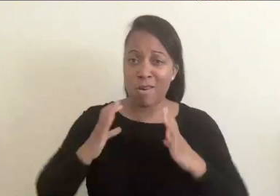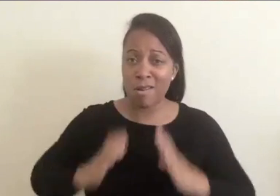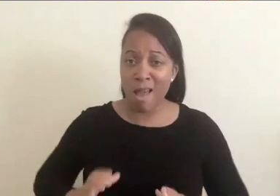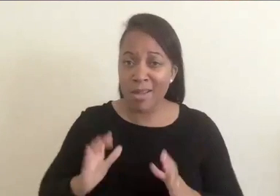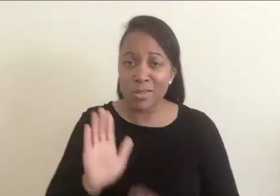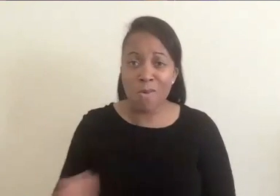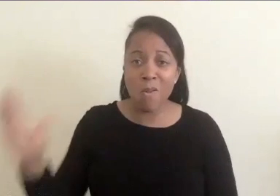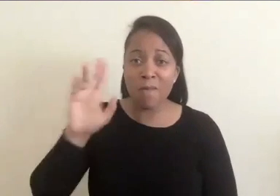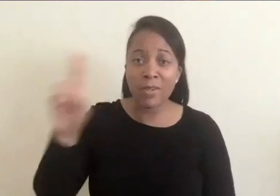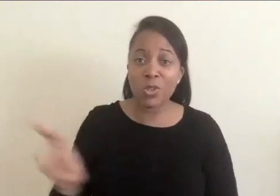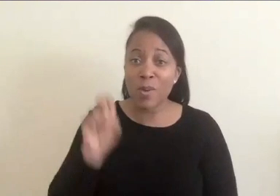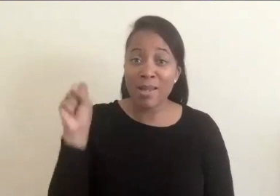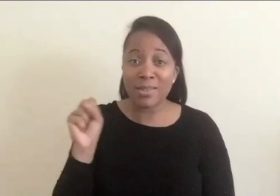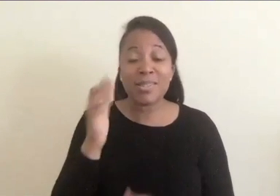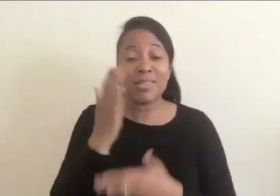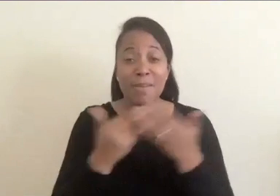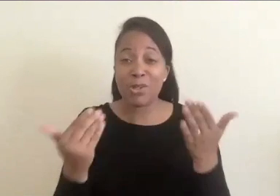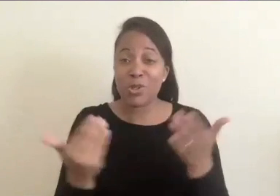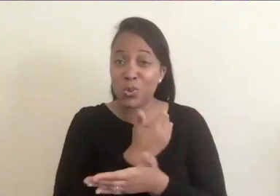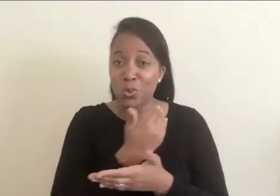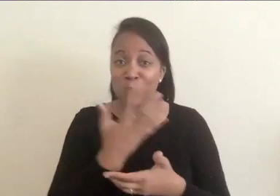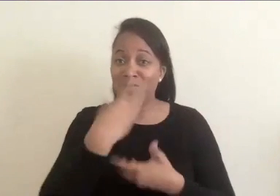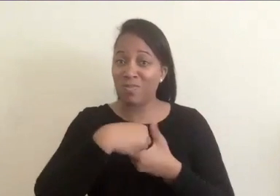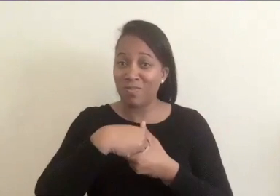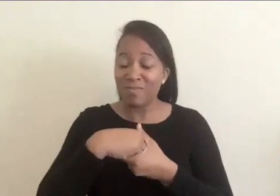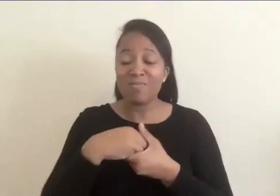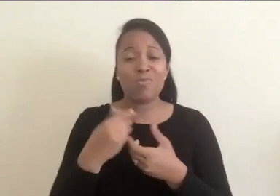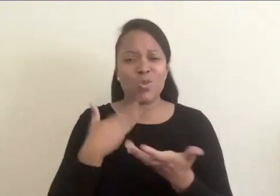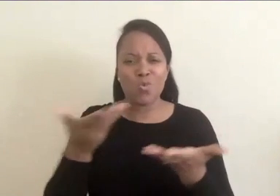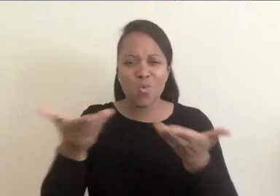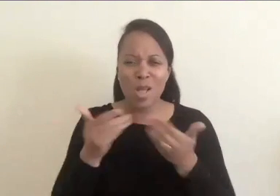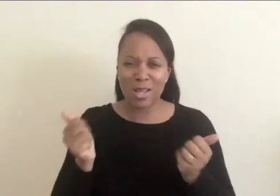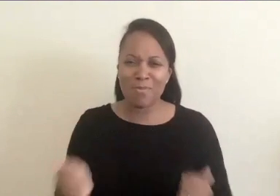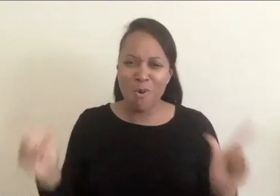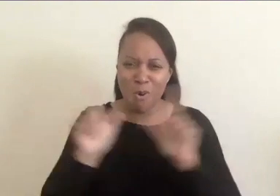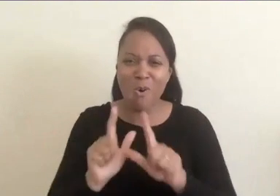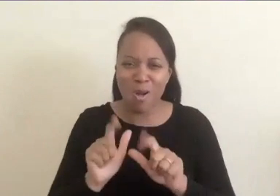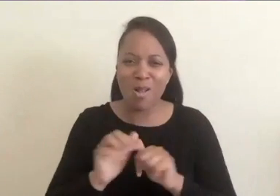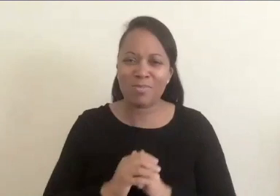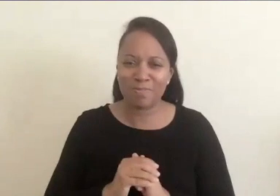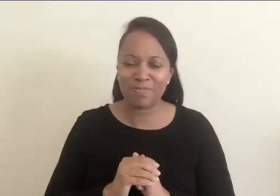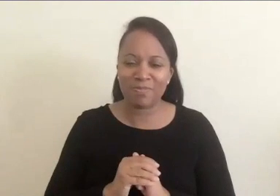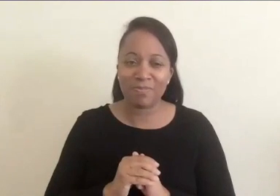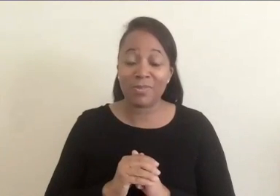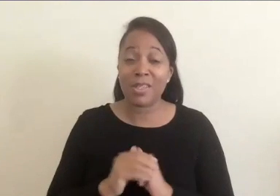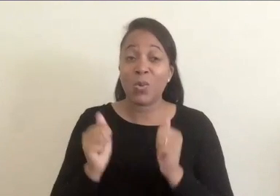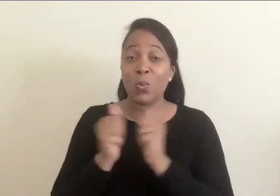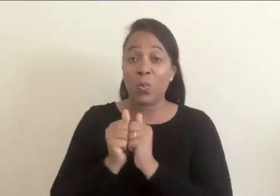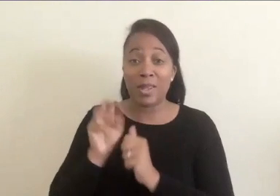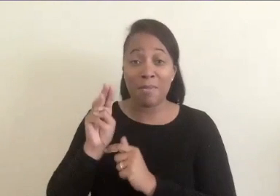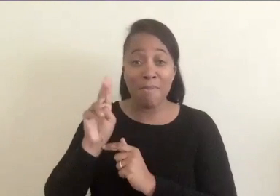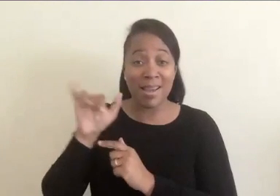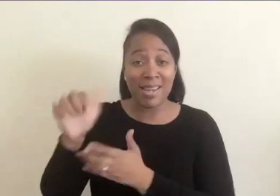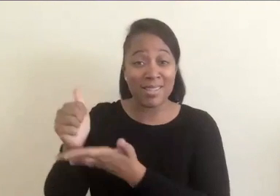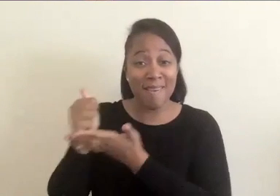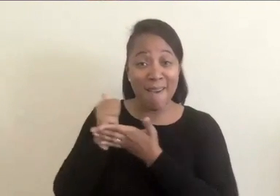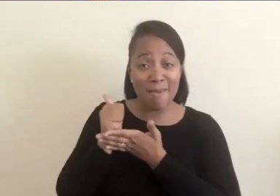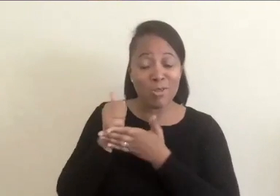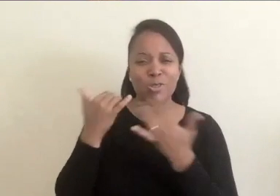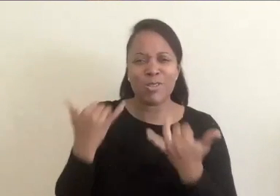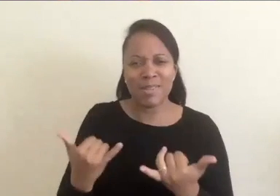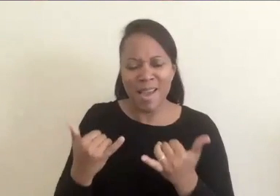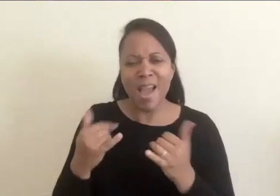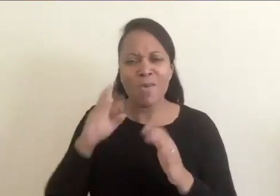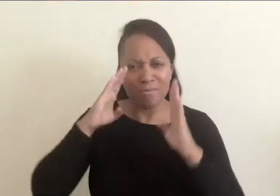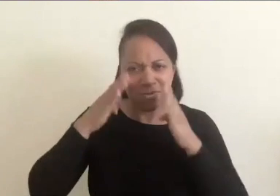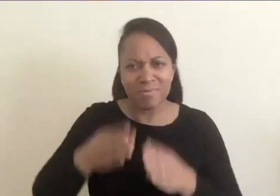over the US. Some of you are newcomers, and we welcome you all warmly. With Mike's help, today we'll